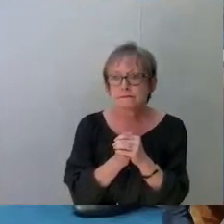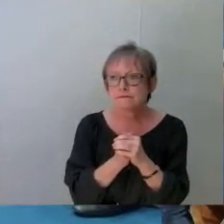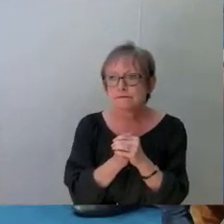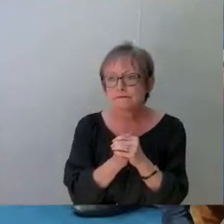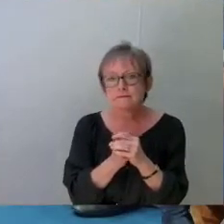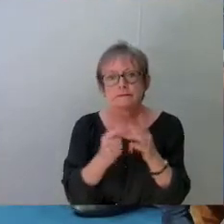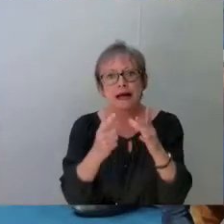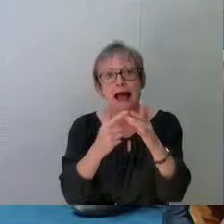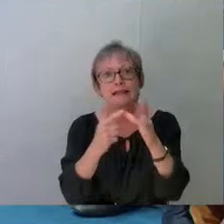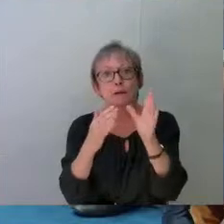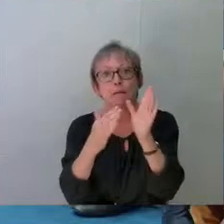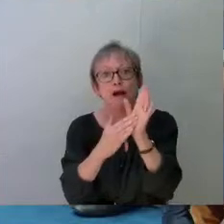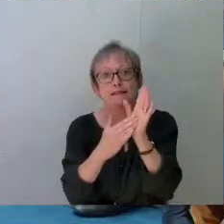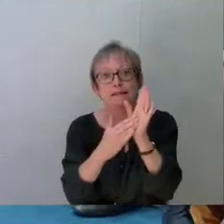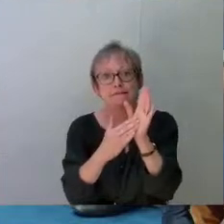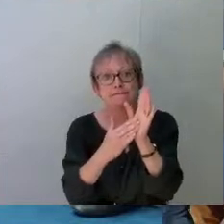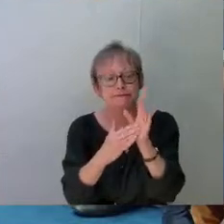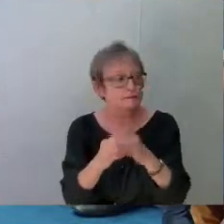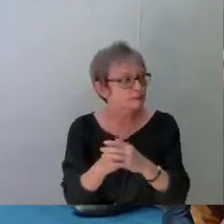Adam Martin.